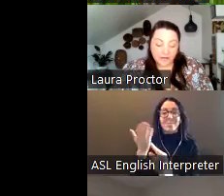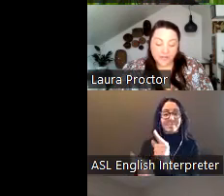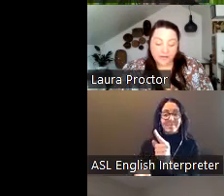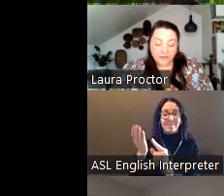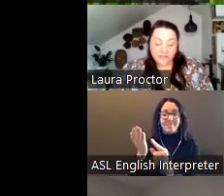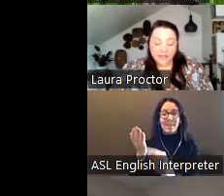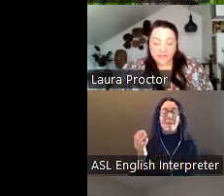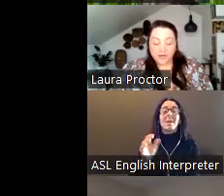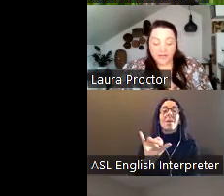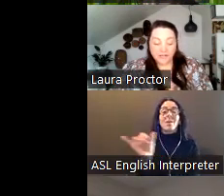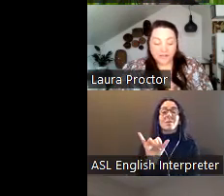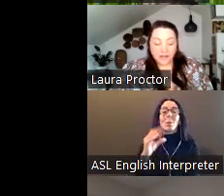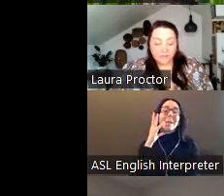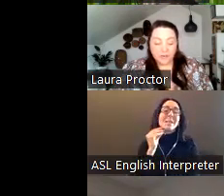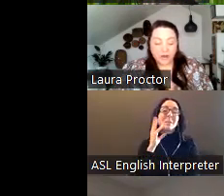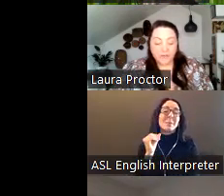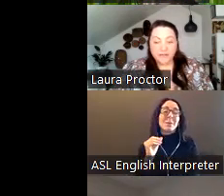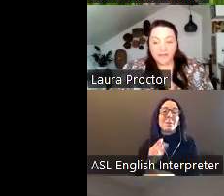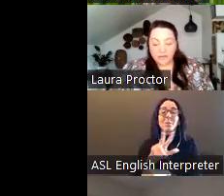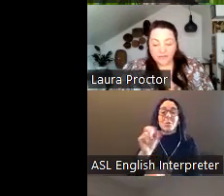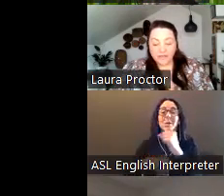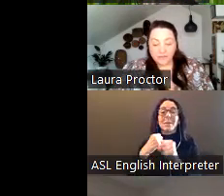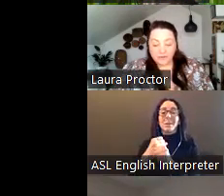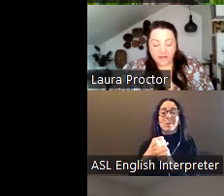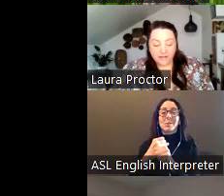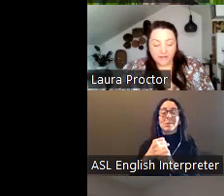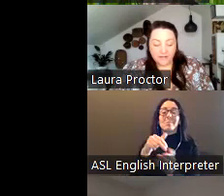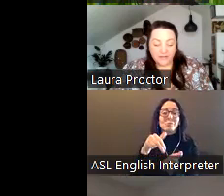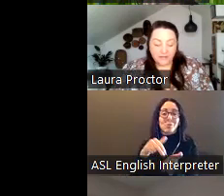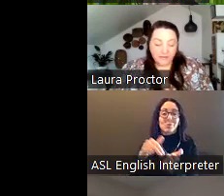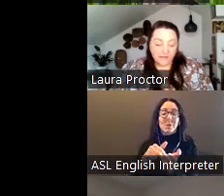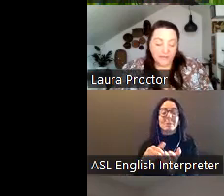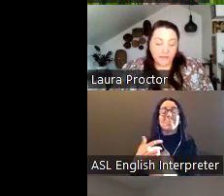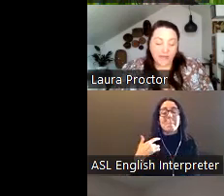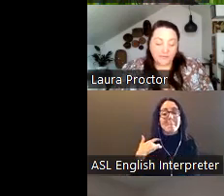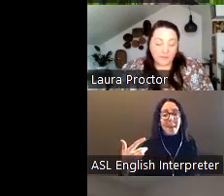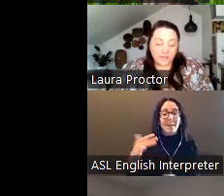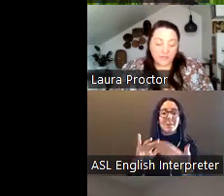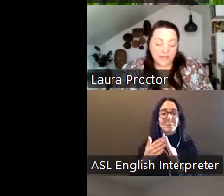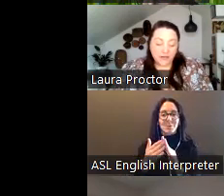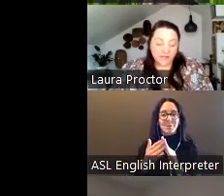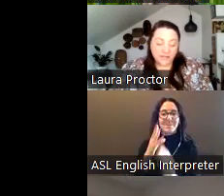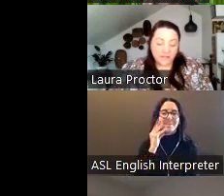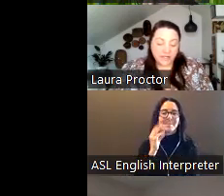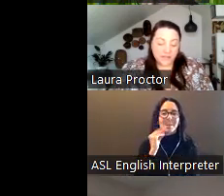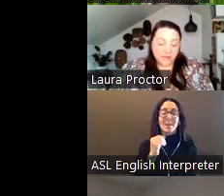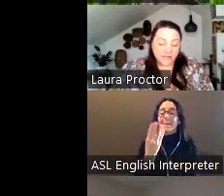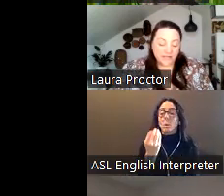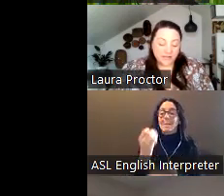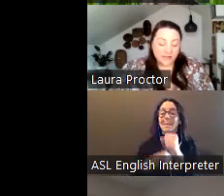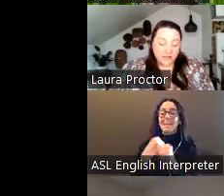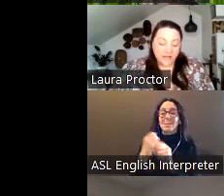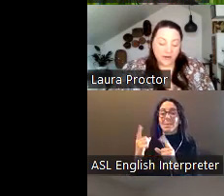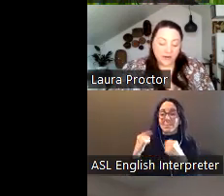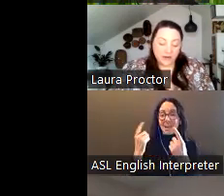30 years of nursing experience, predominantly within the community. The past 14 years she has